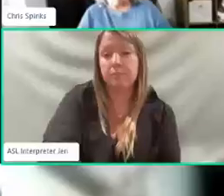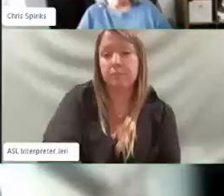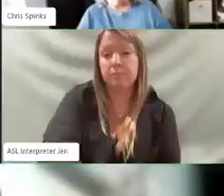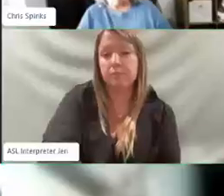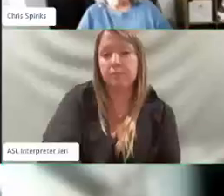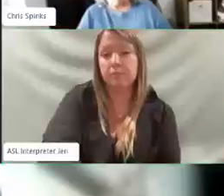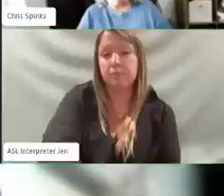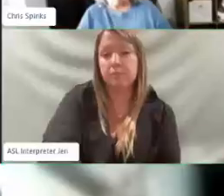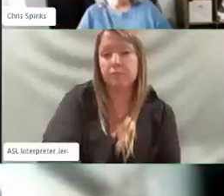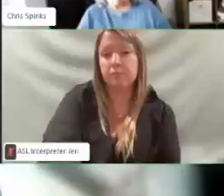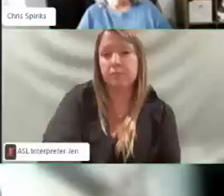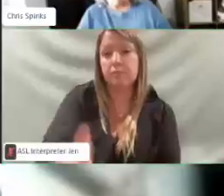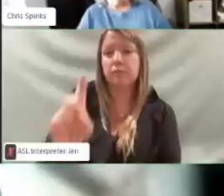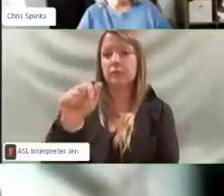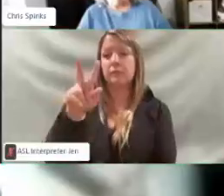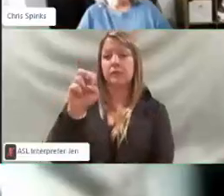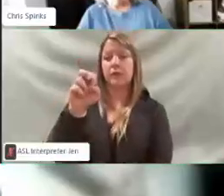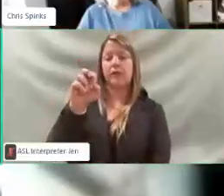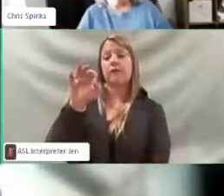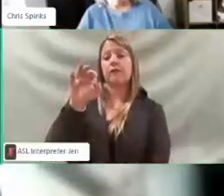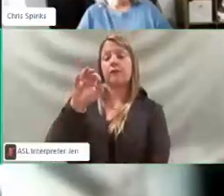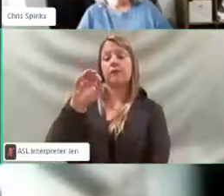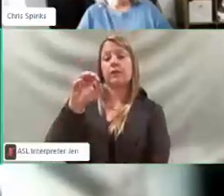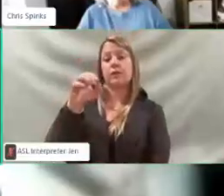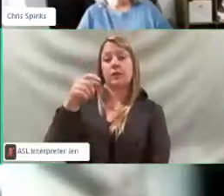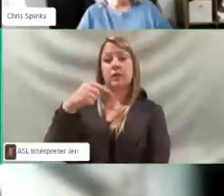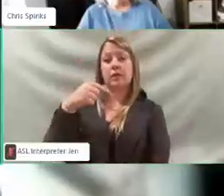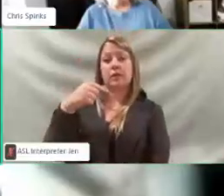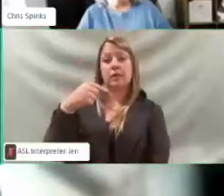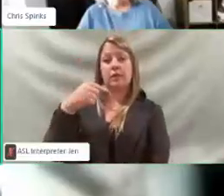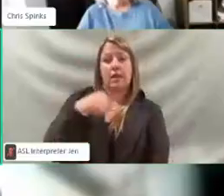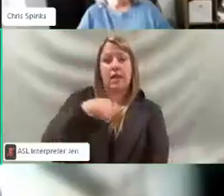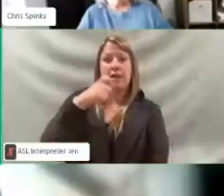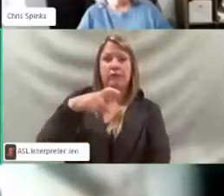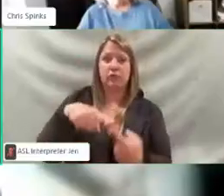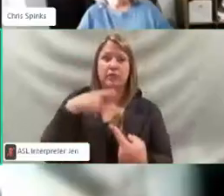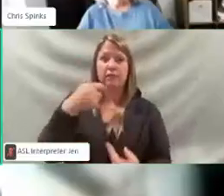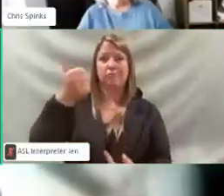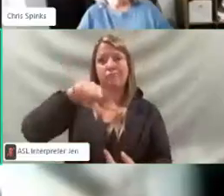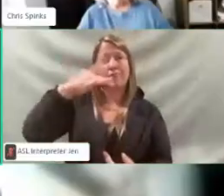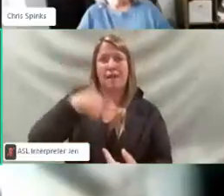okay, and Dave Schlackenbach. I have to abstain since I wasn't at that meeting.